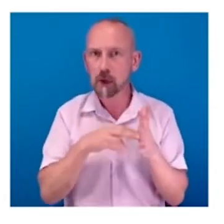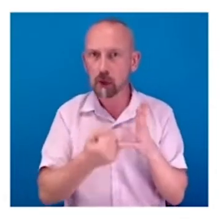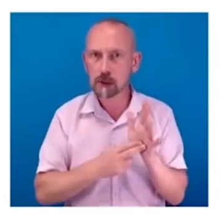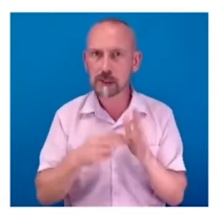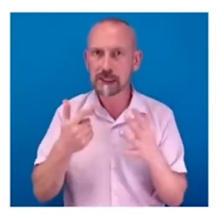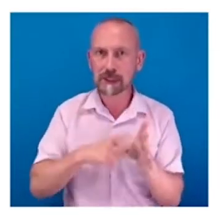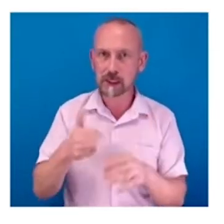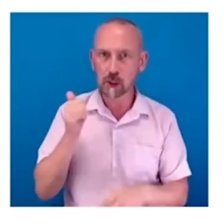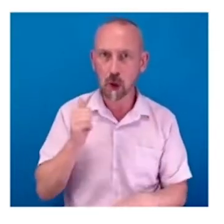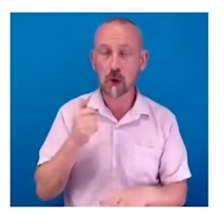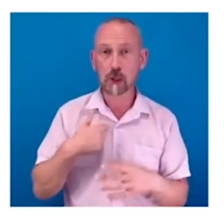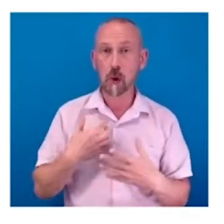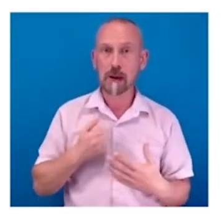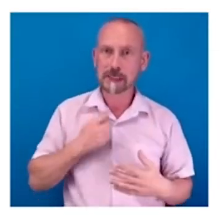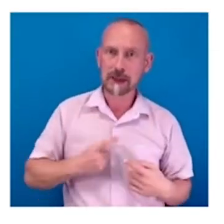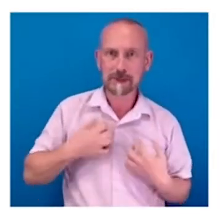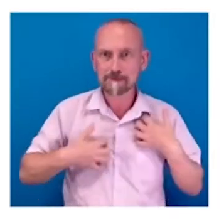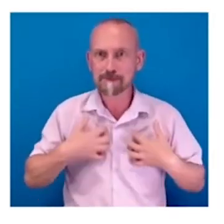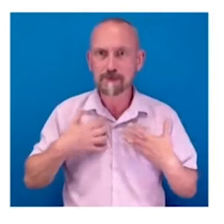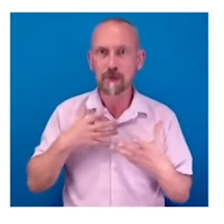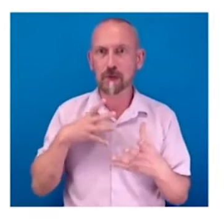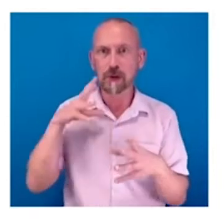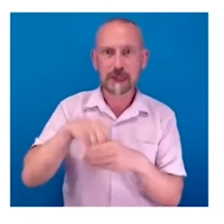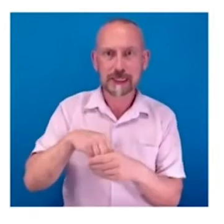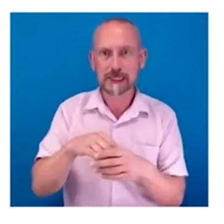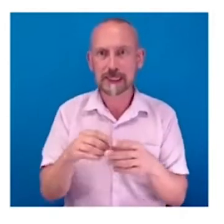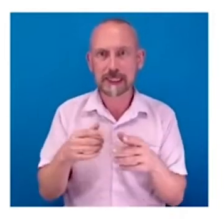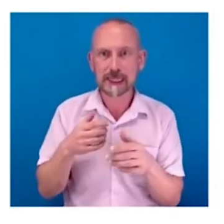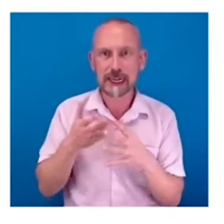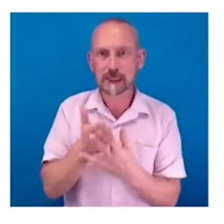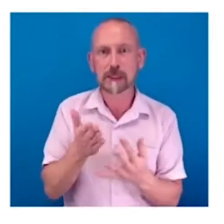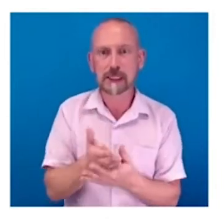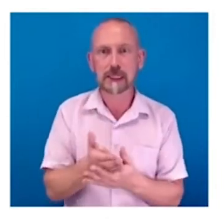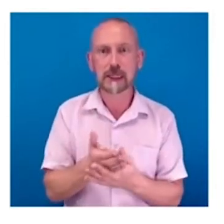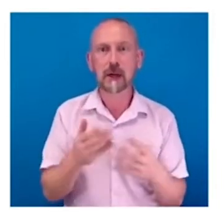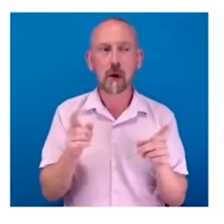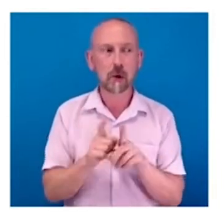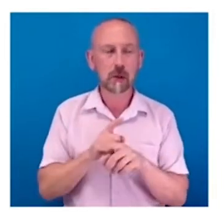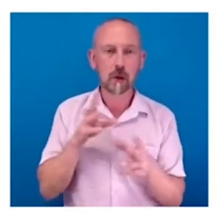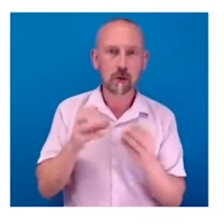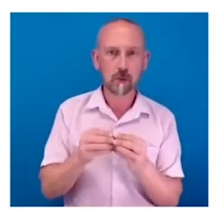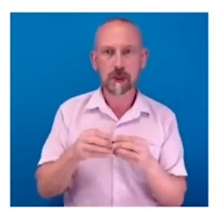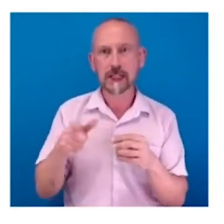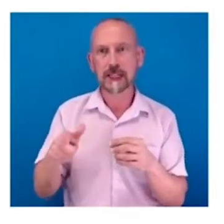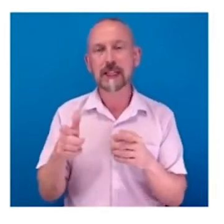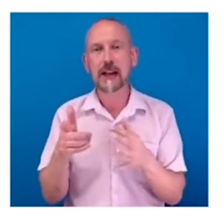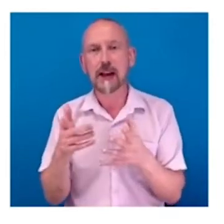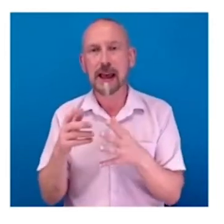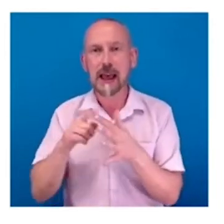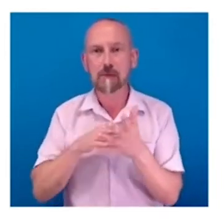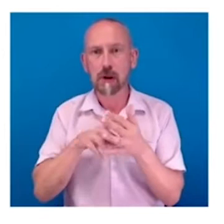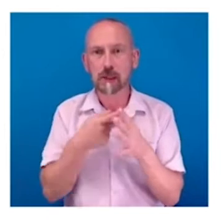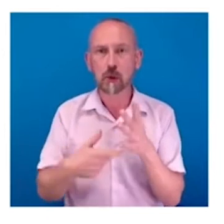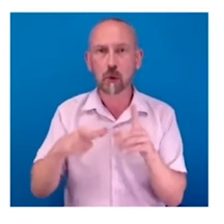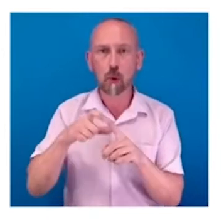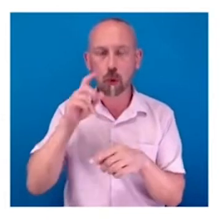accessibility. And I was the inspiration for Microsoft's The Emma Watch, which helps with Parkinson's tremor. So hello everyone, and